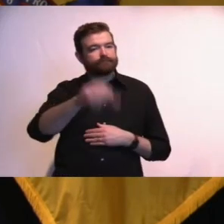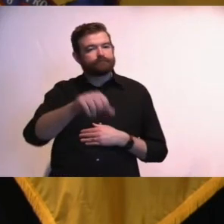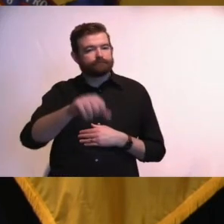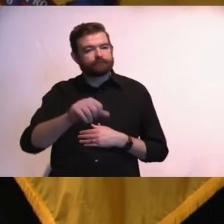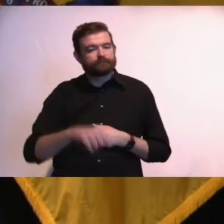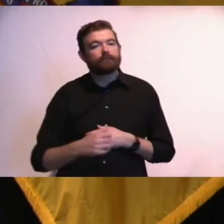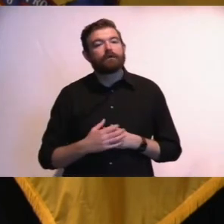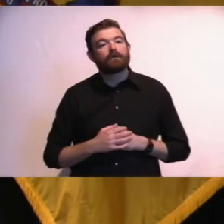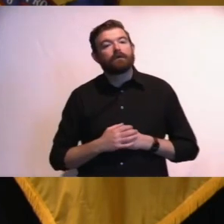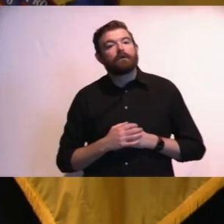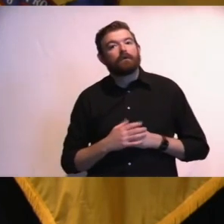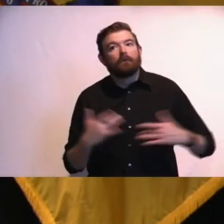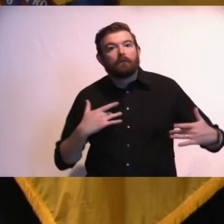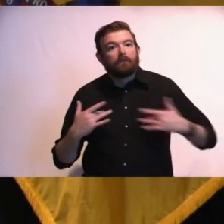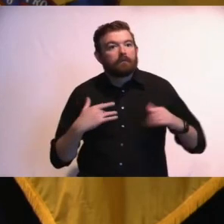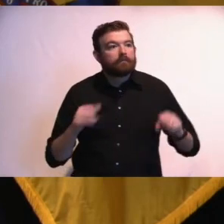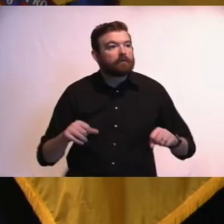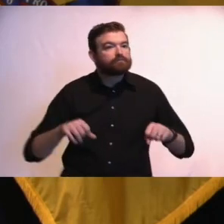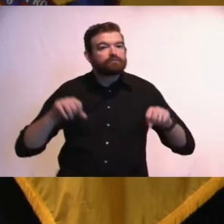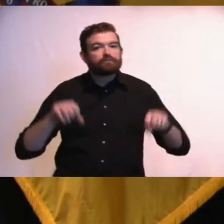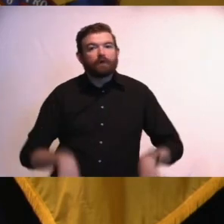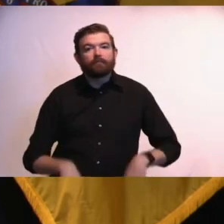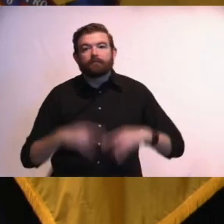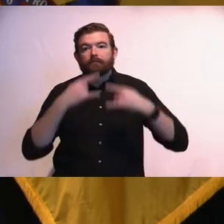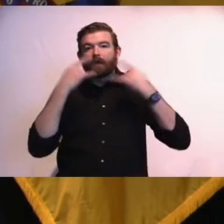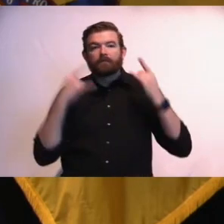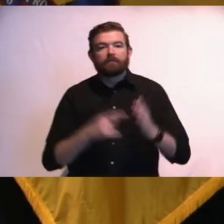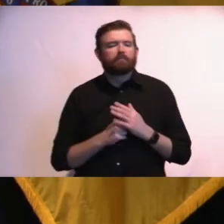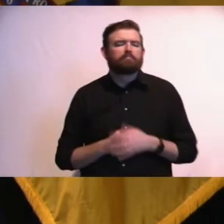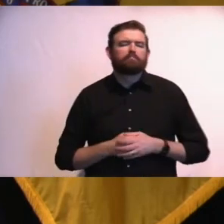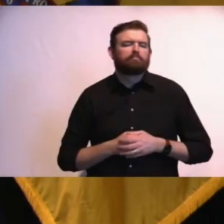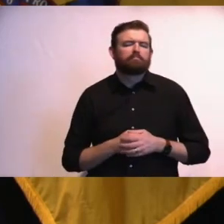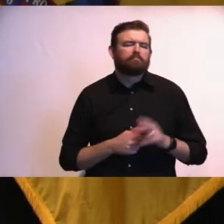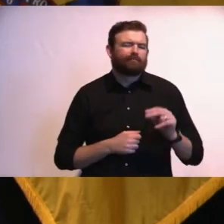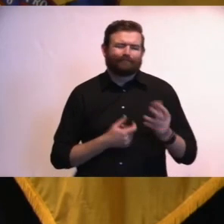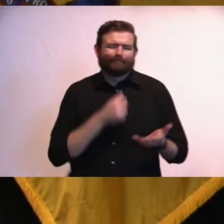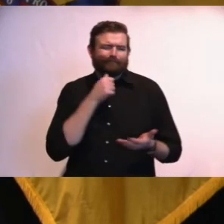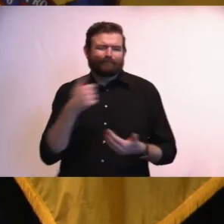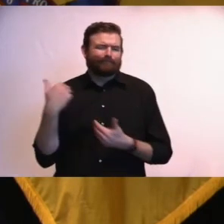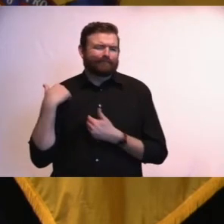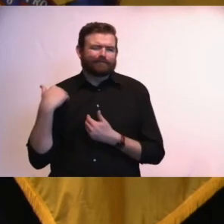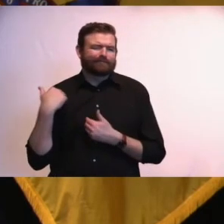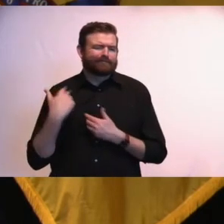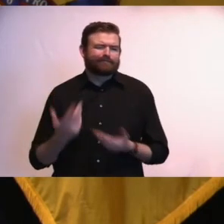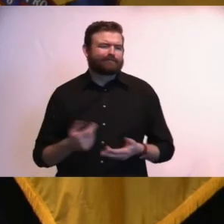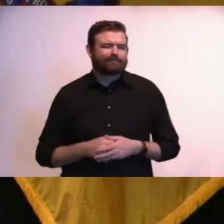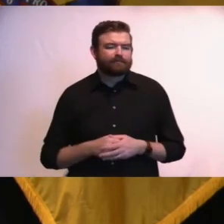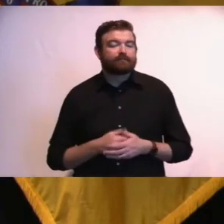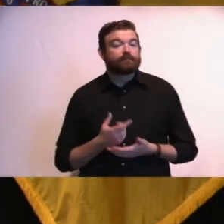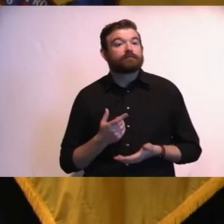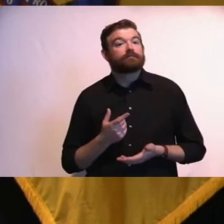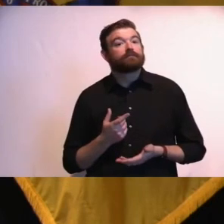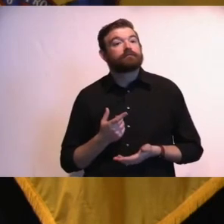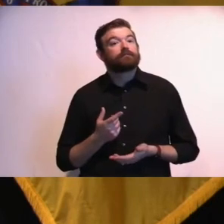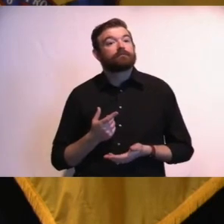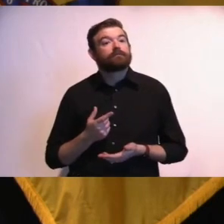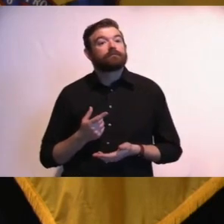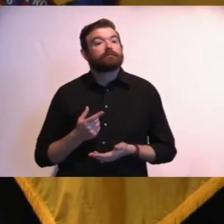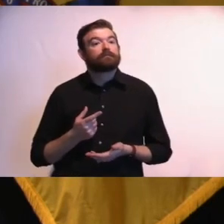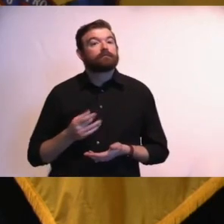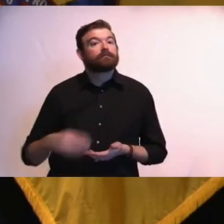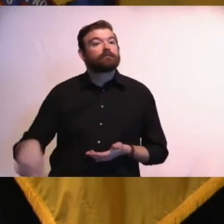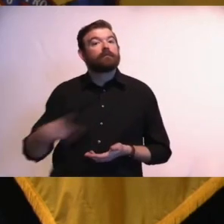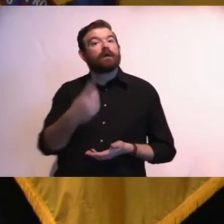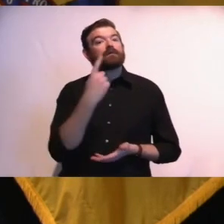tsunami, change gears on this. I think if you had asked me 6 weeks ago, did I have some hope that on January 11th